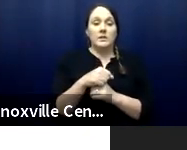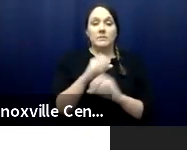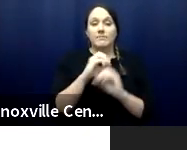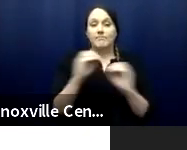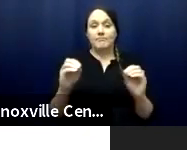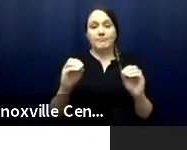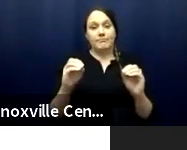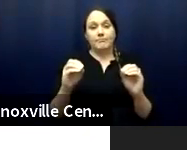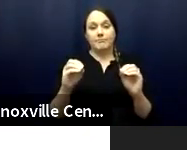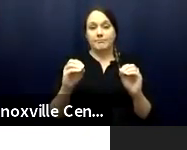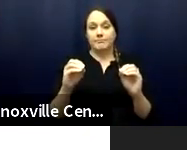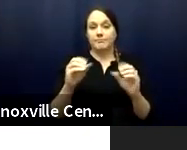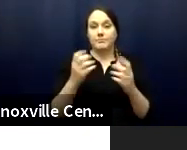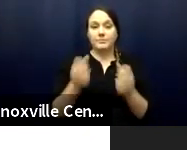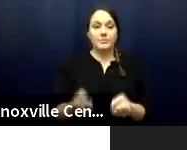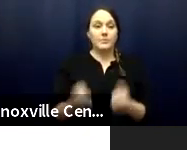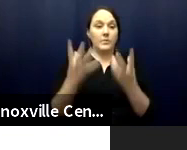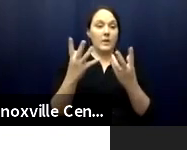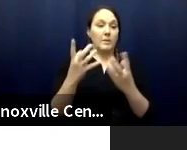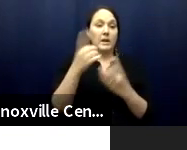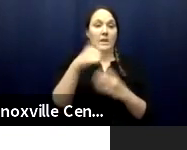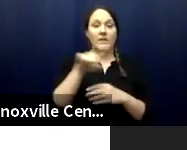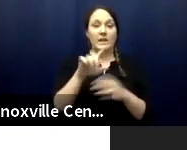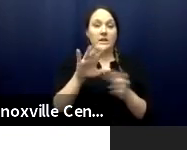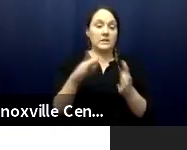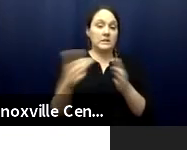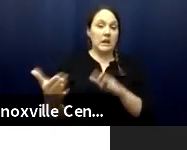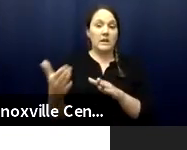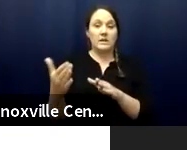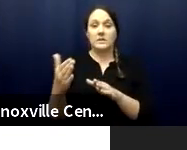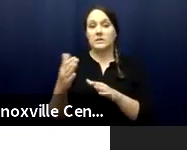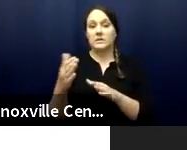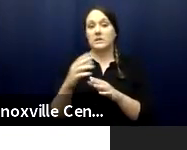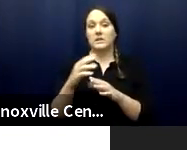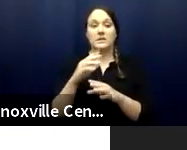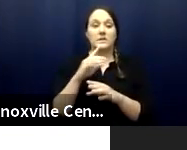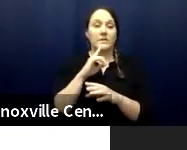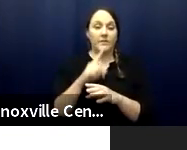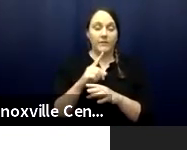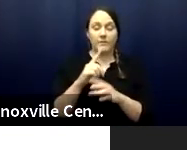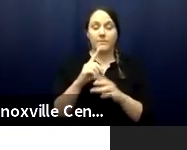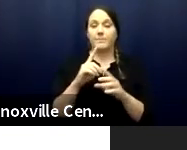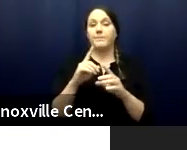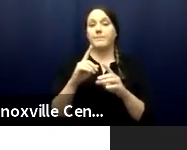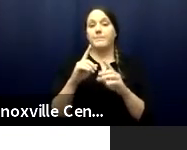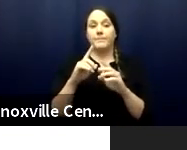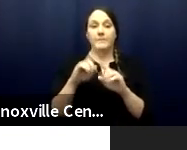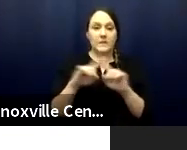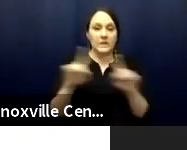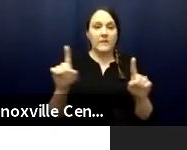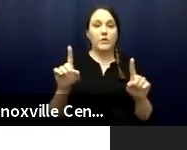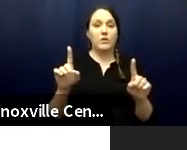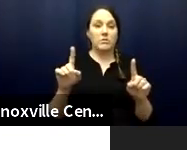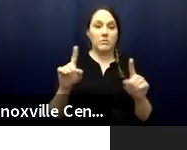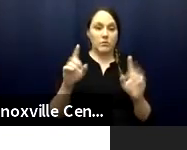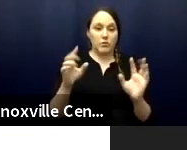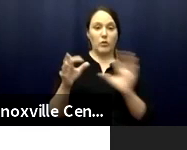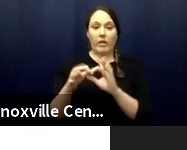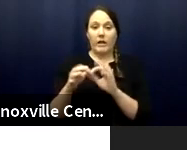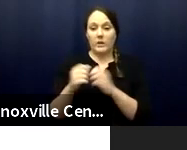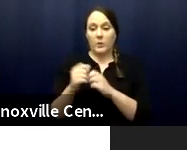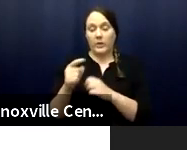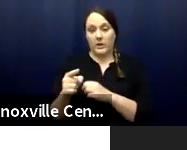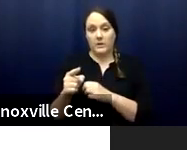nothing, the volume of these mortalities is very distinctive related to this.